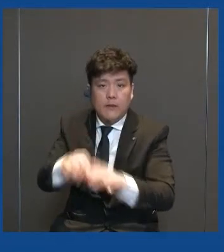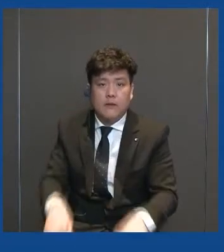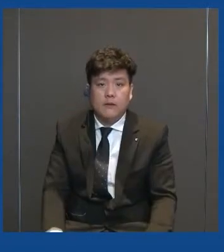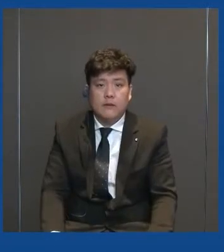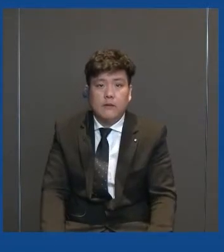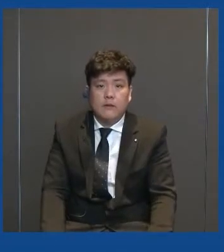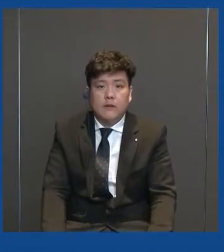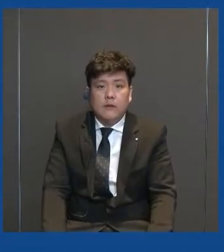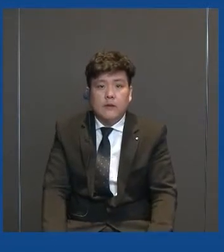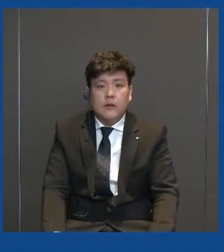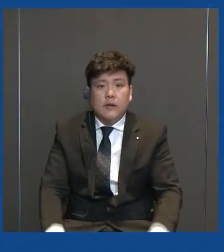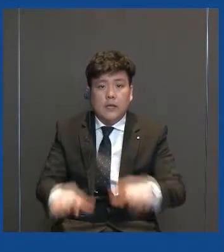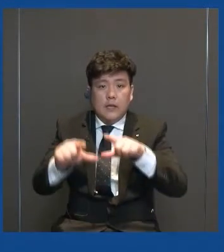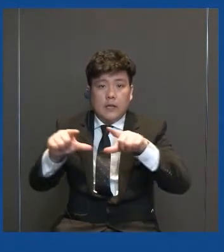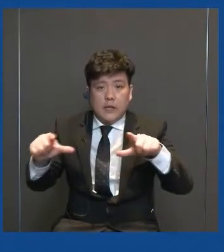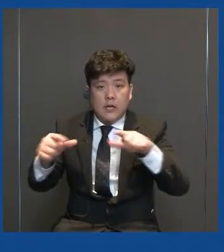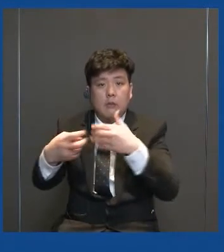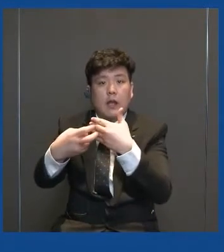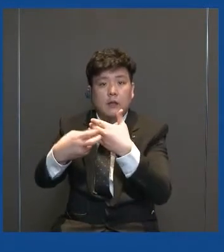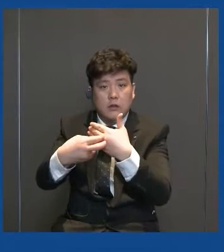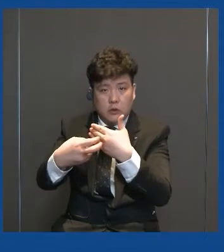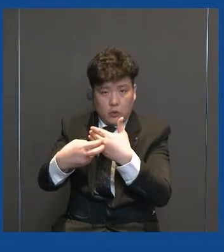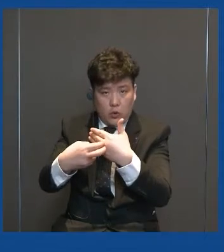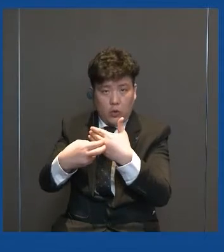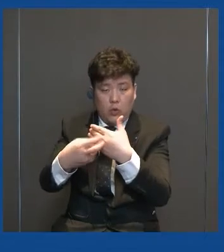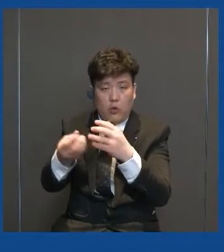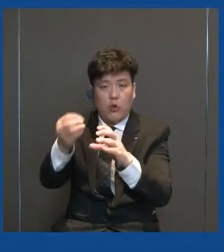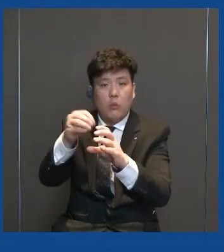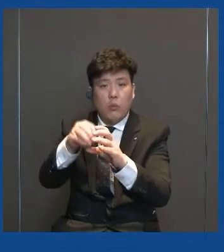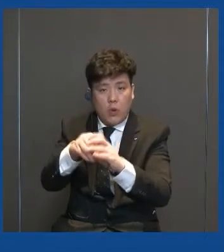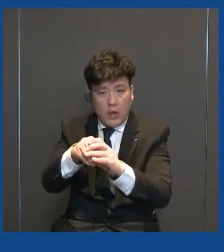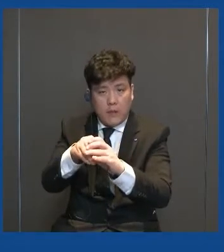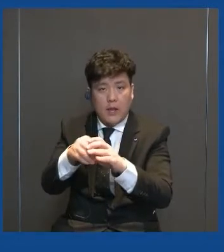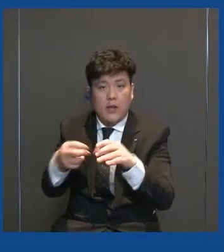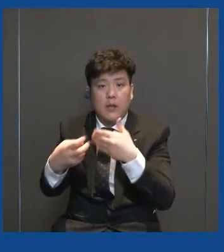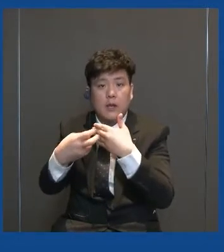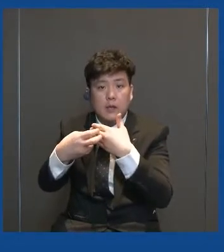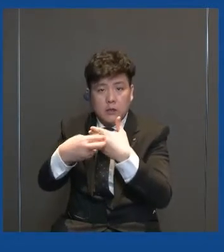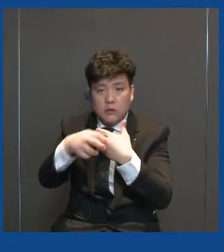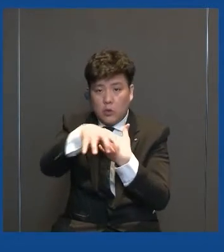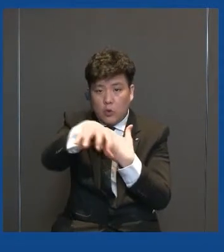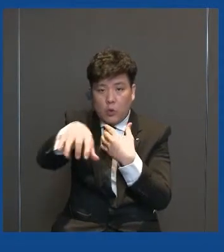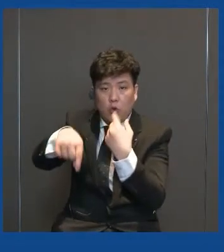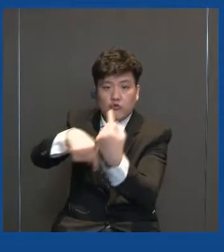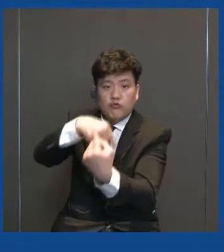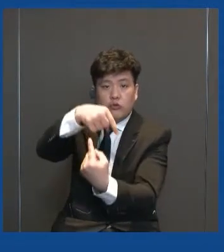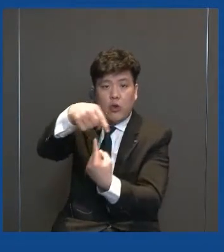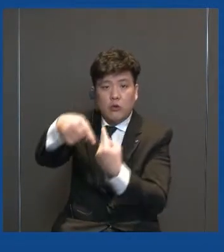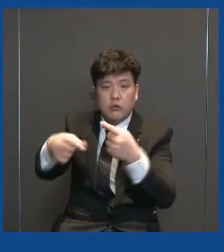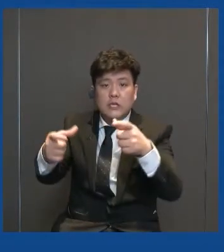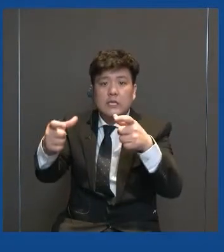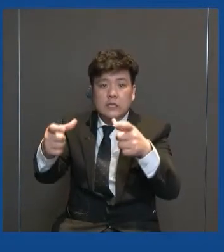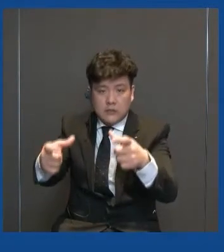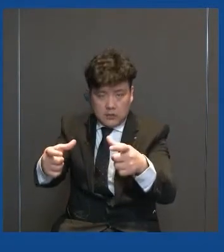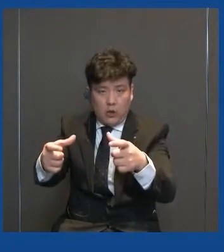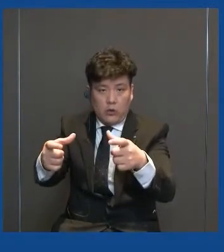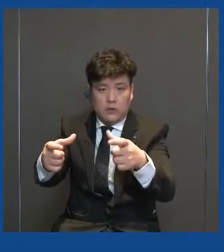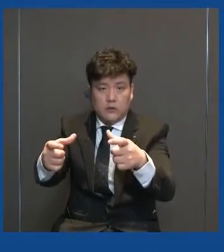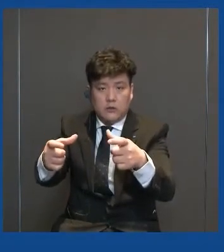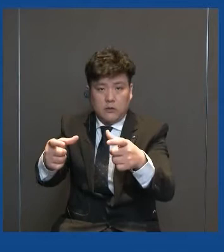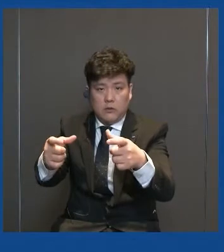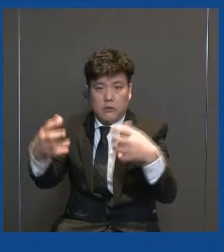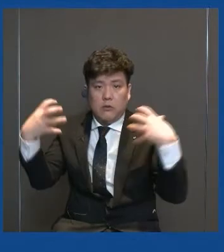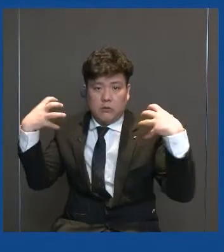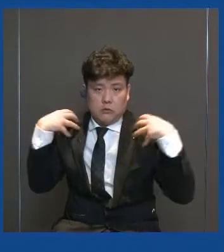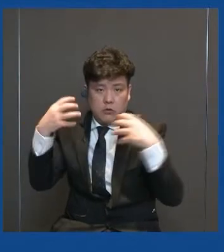The local municipalities, which we have 98 of, have provided the home care services